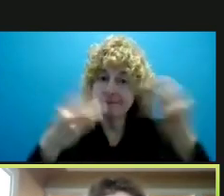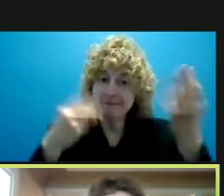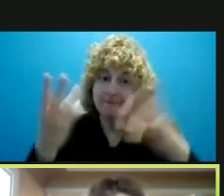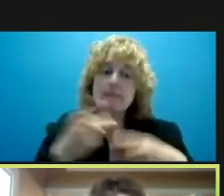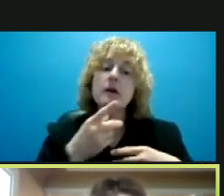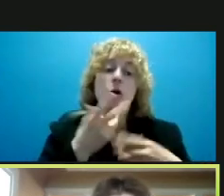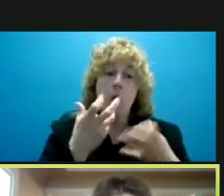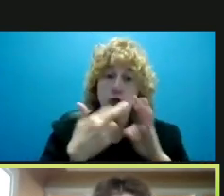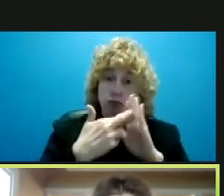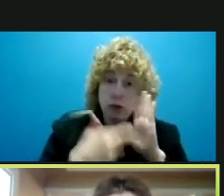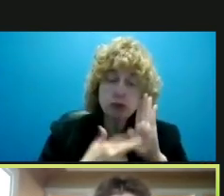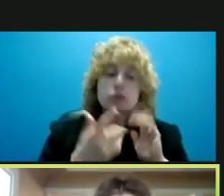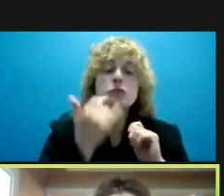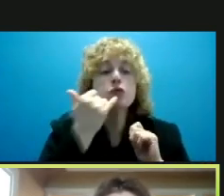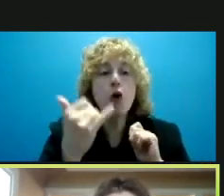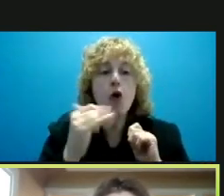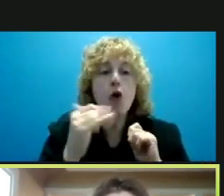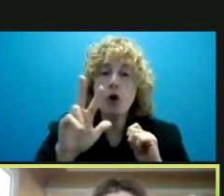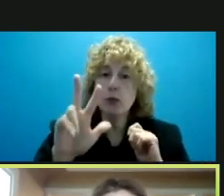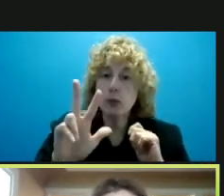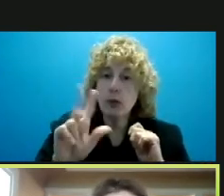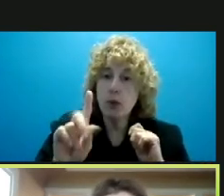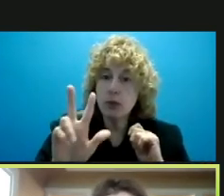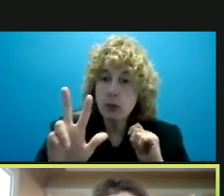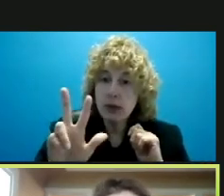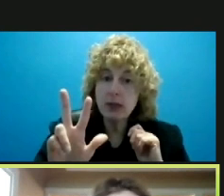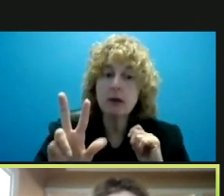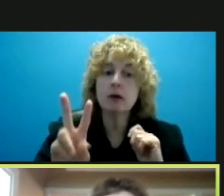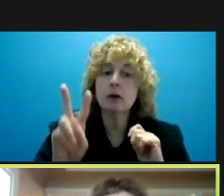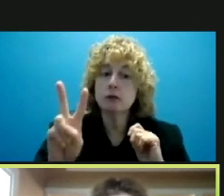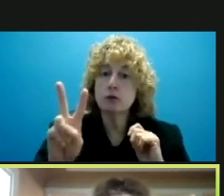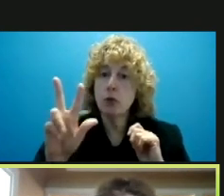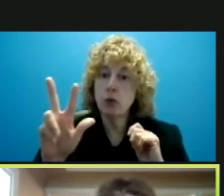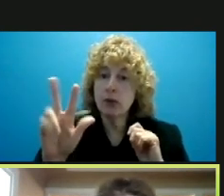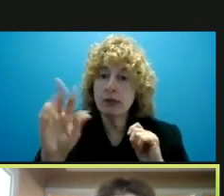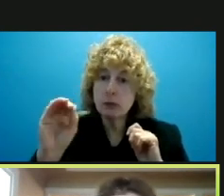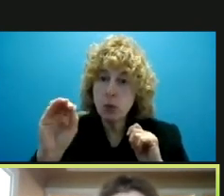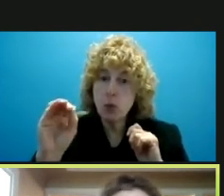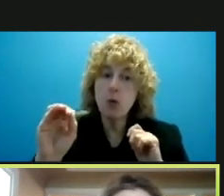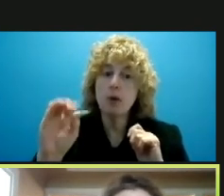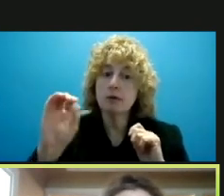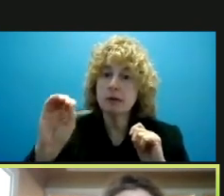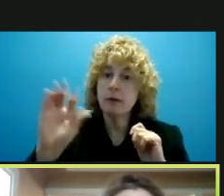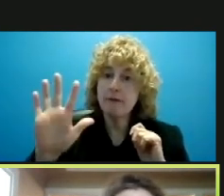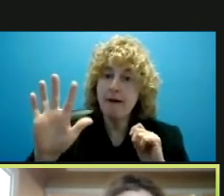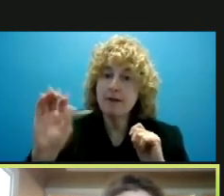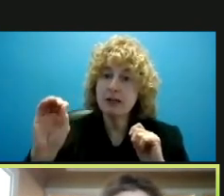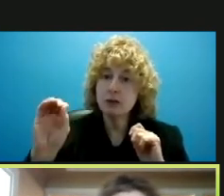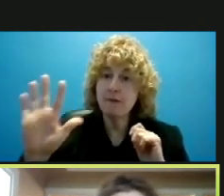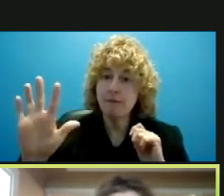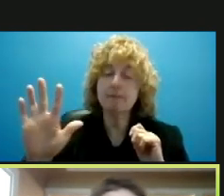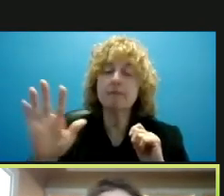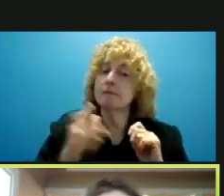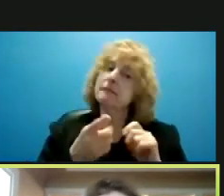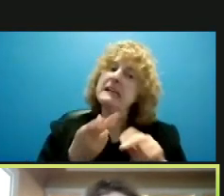-0505. This is one of the ways we're trying to increase access to our Detroiters. Next slide, please.